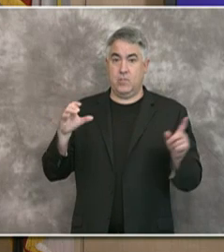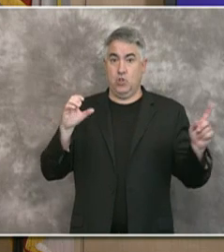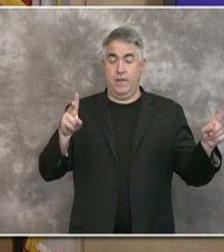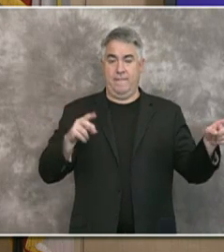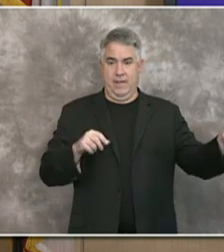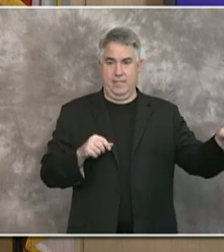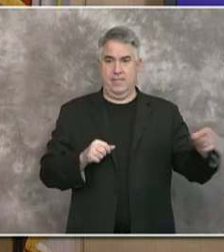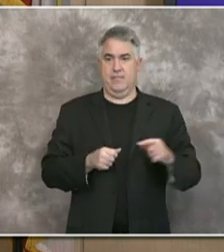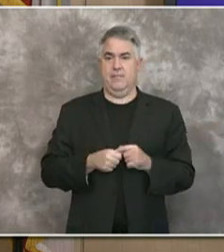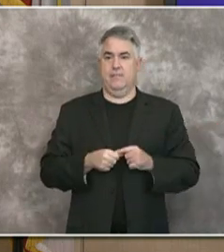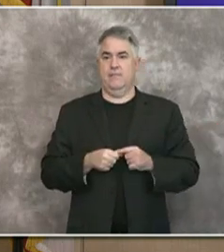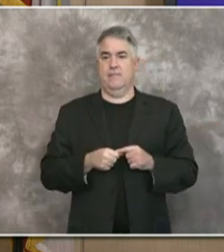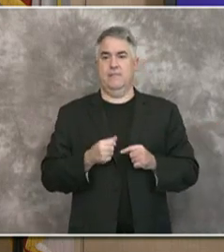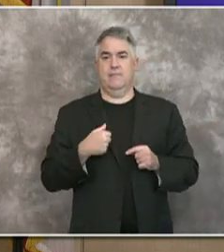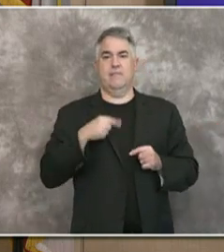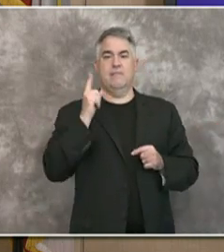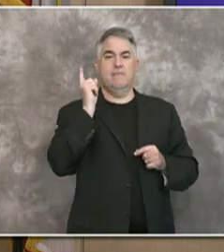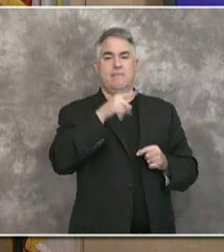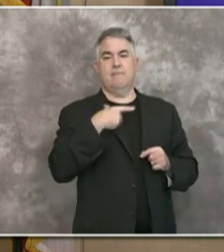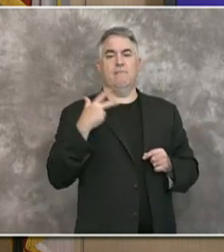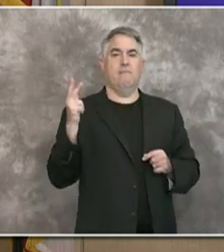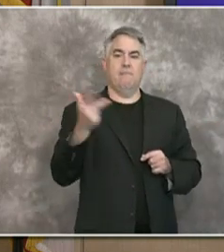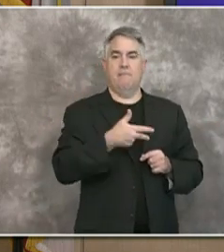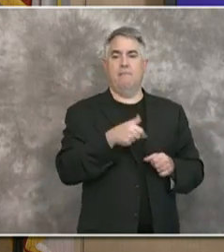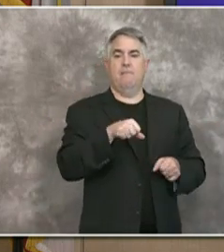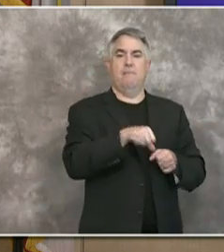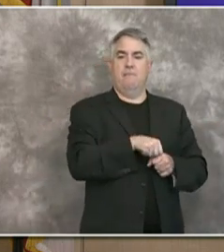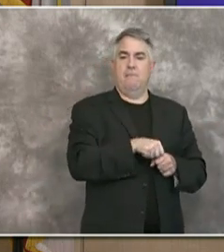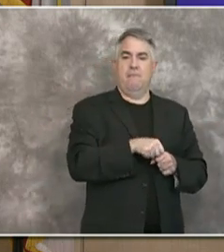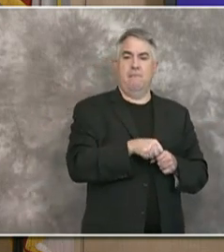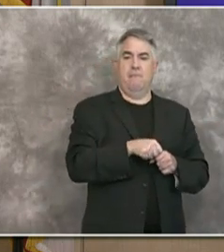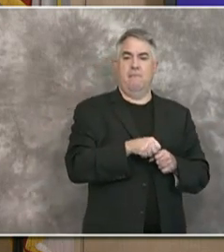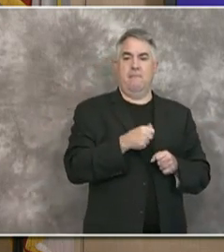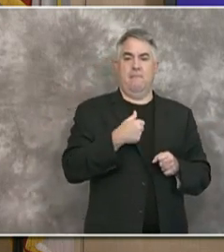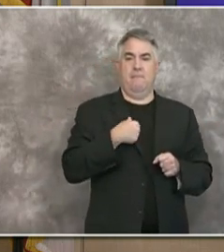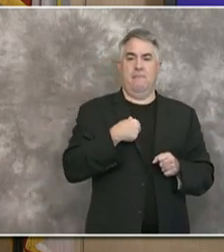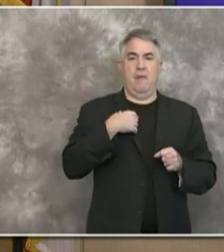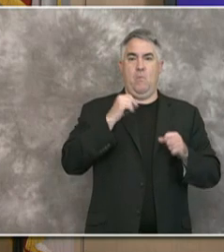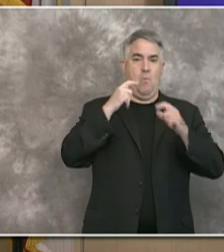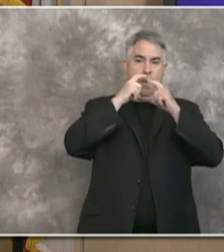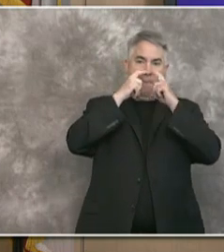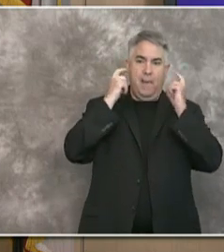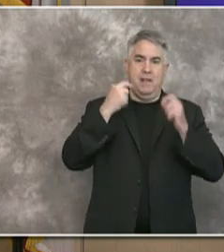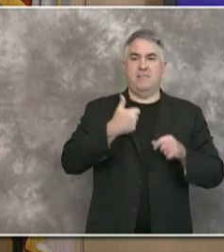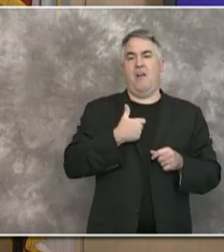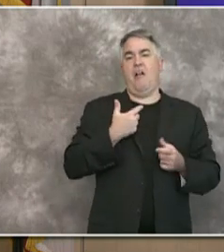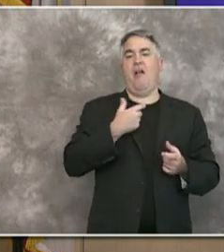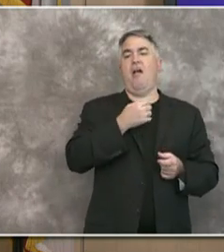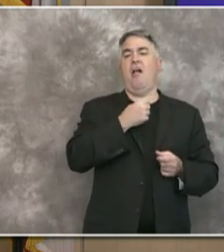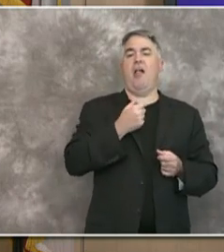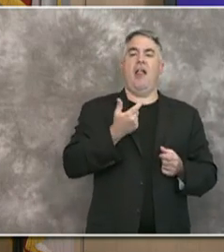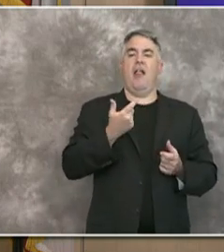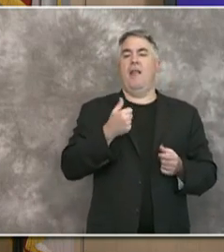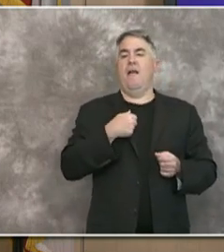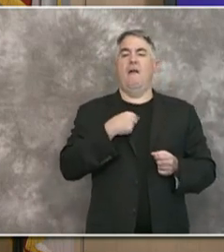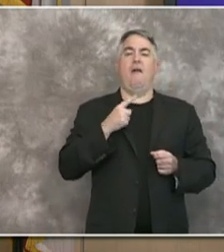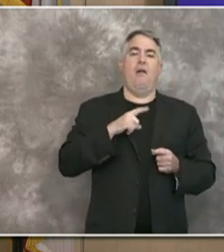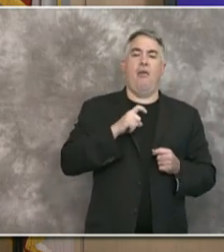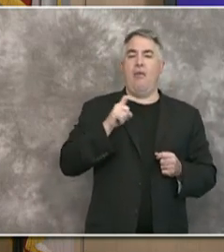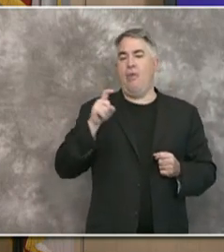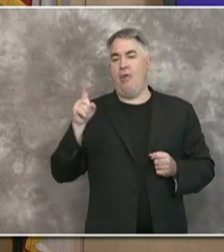at the pump. I was by myself, so I didn't have my mask covering my face, but I wanted to get a receipt when I got done, so I went inside